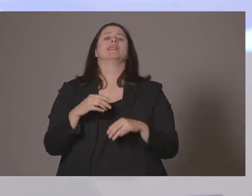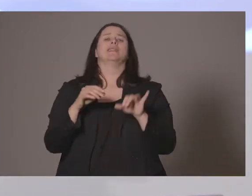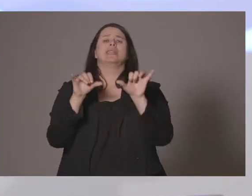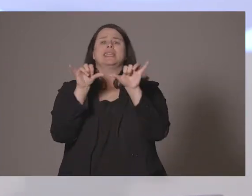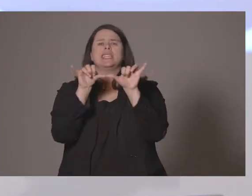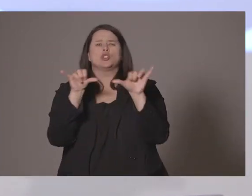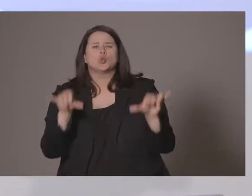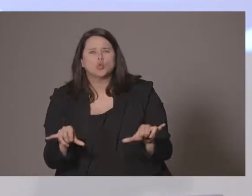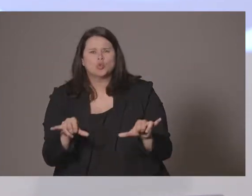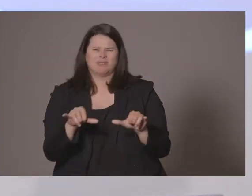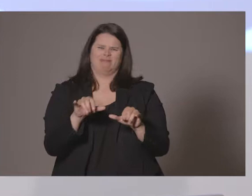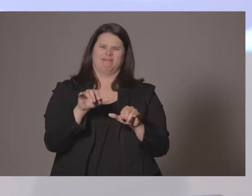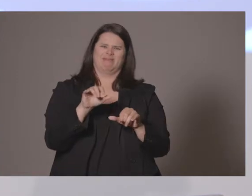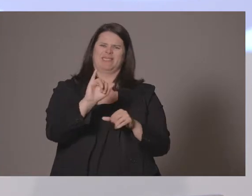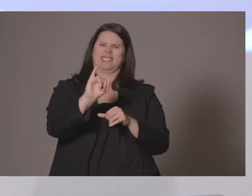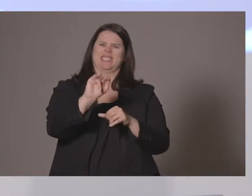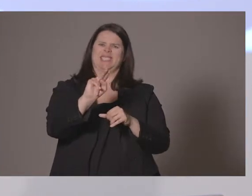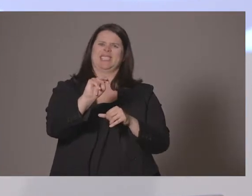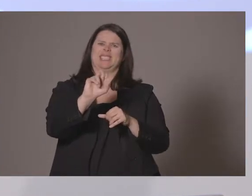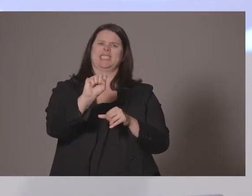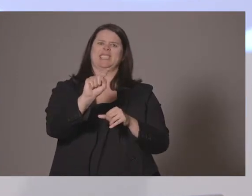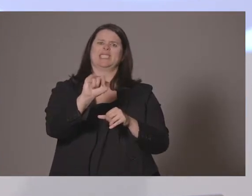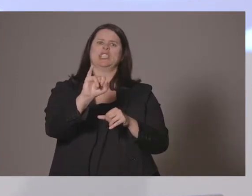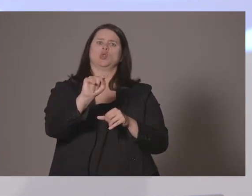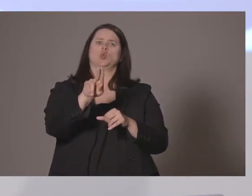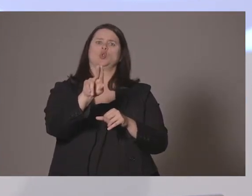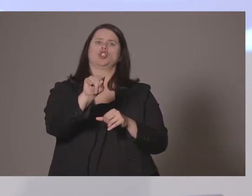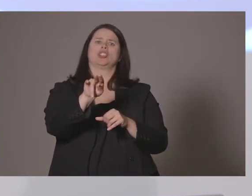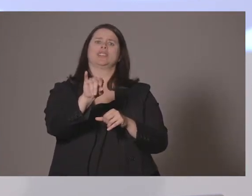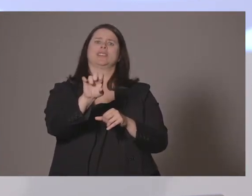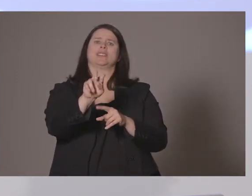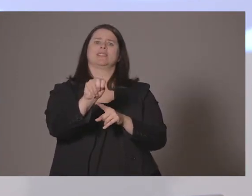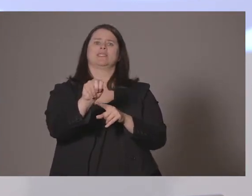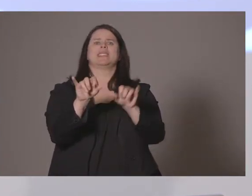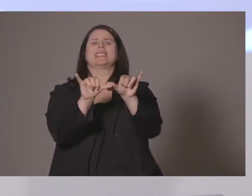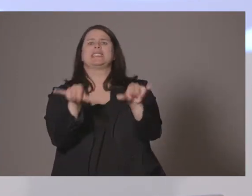reinforce these dehumanizing ideologies?